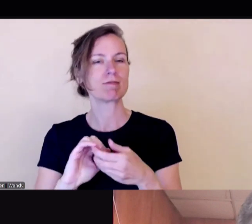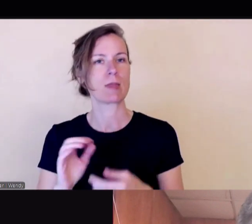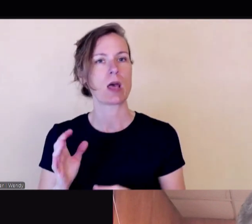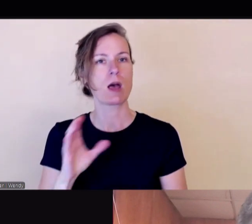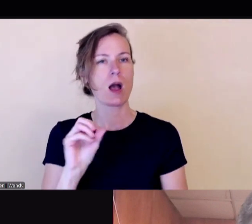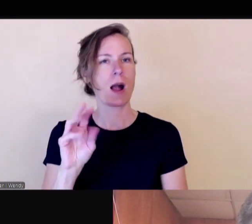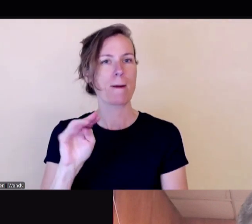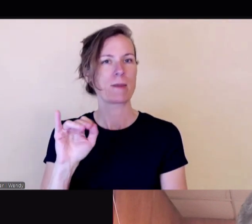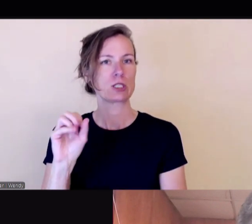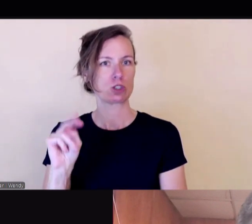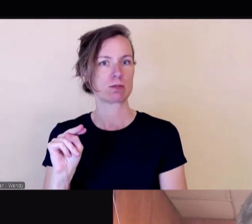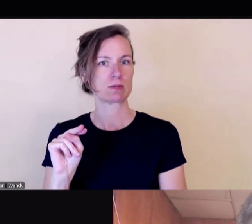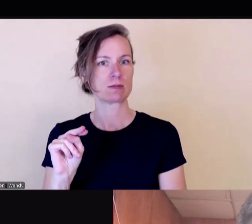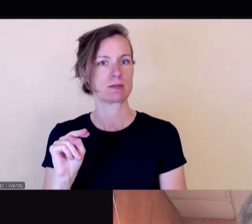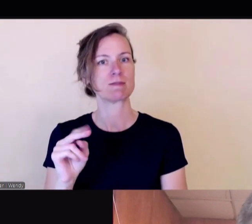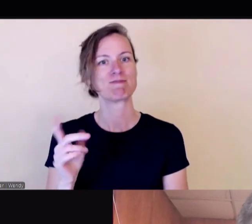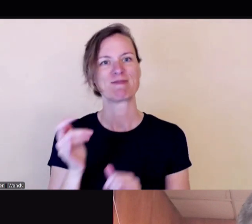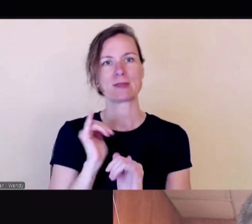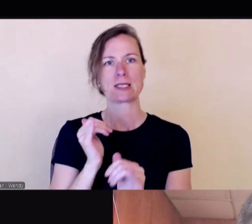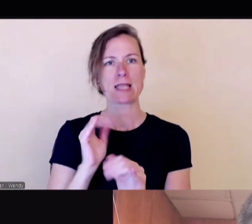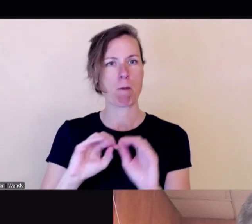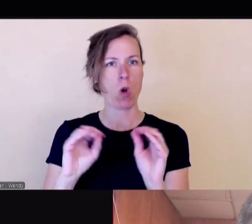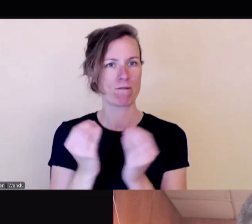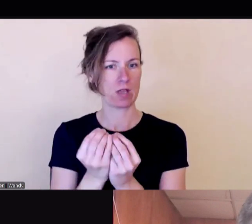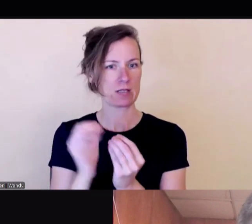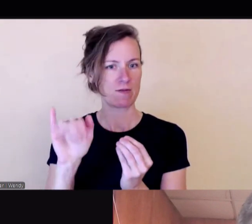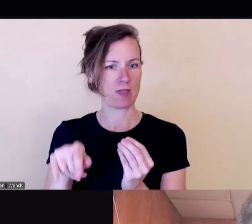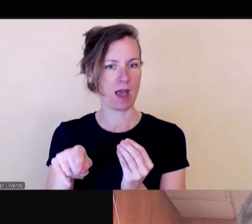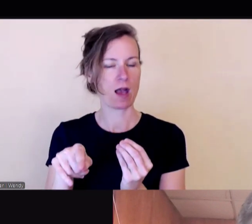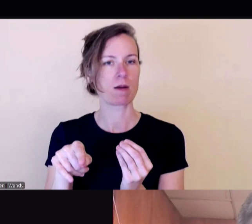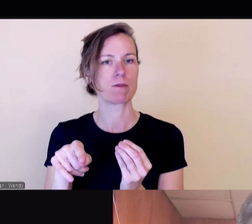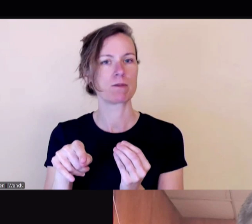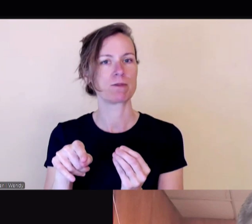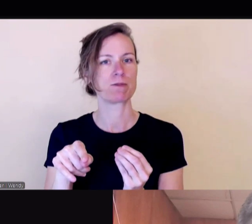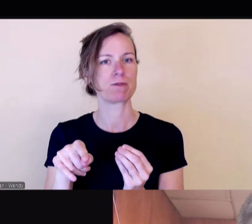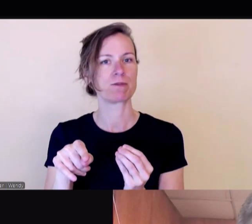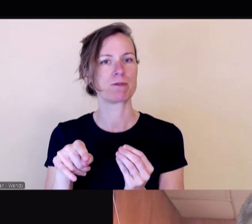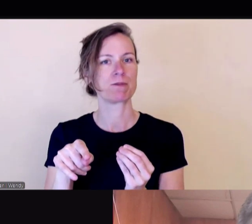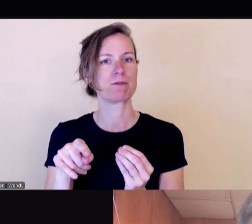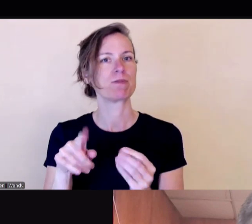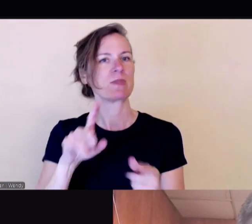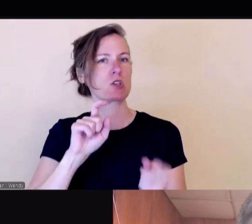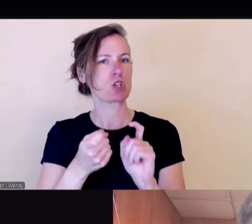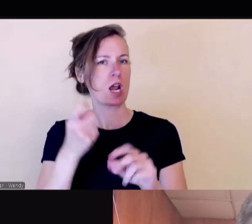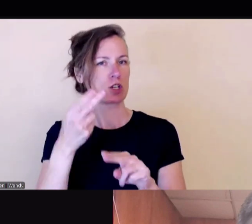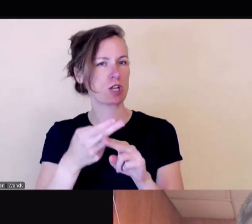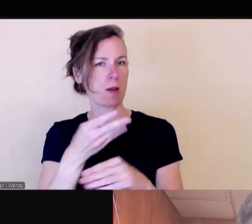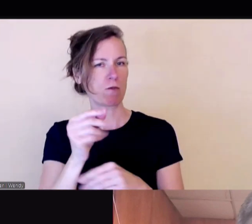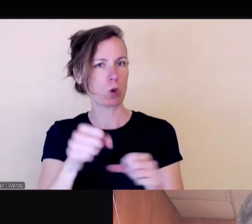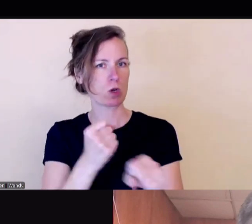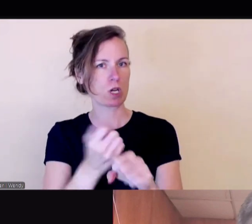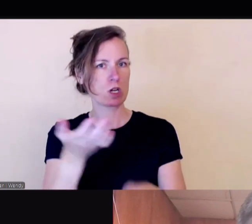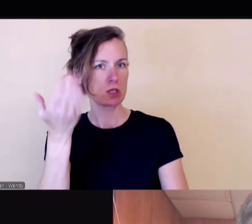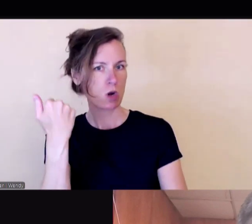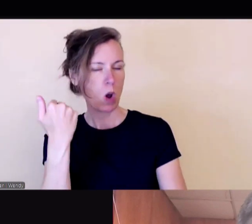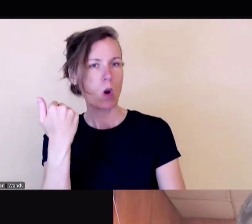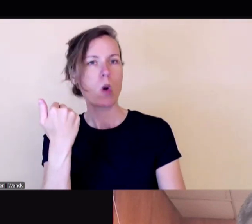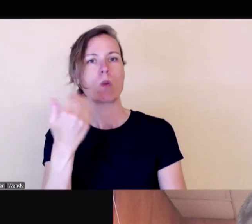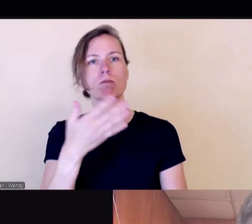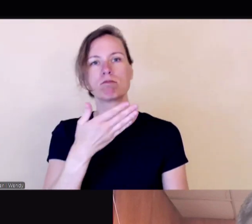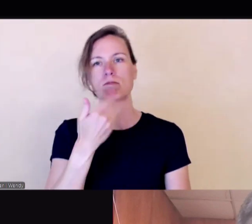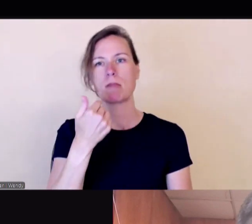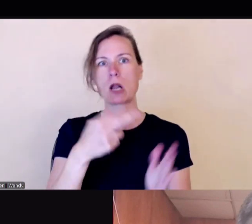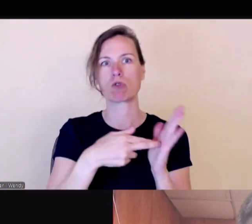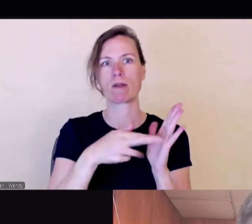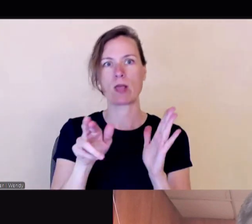we're the same office. We just have a new name as of about 3 years ago that better reflects for contemporary residents what that is,